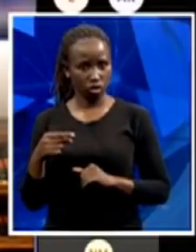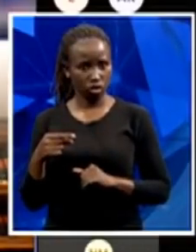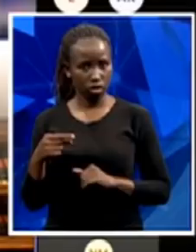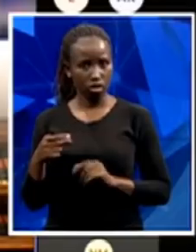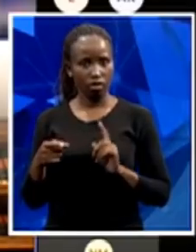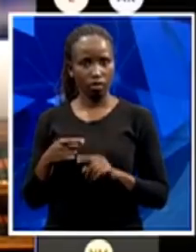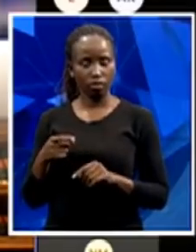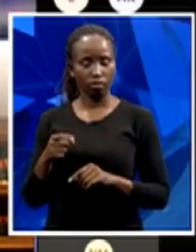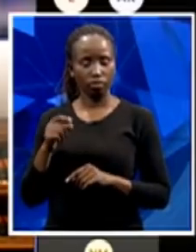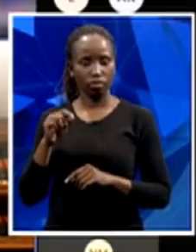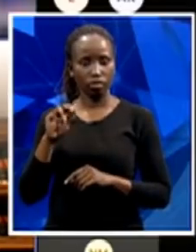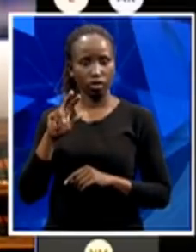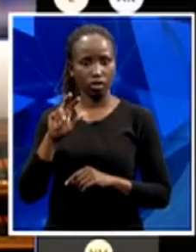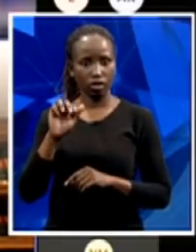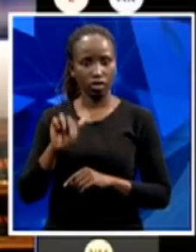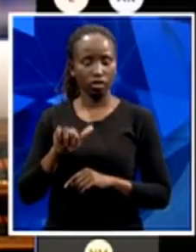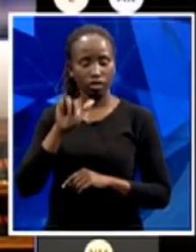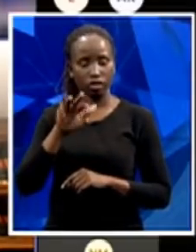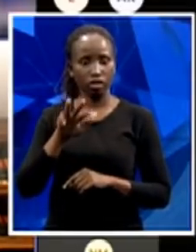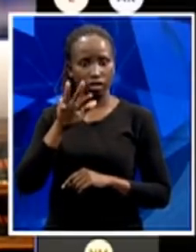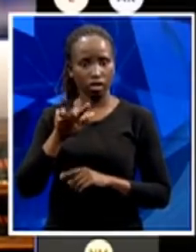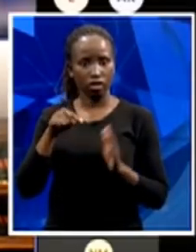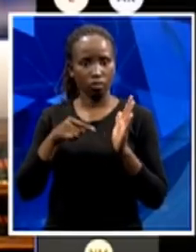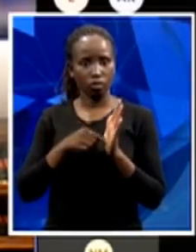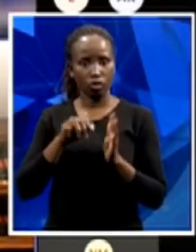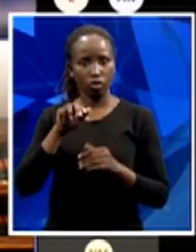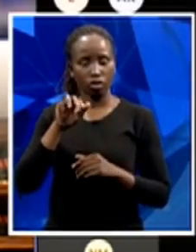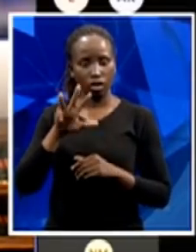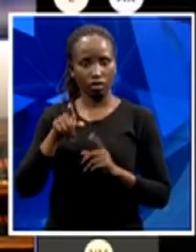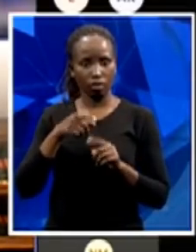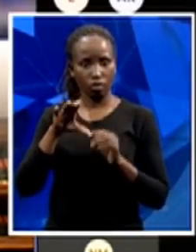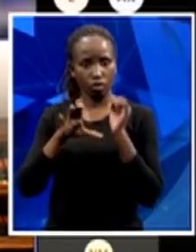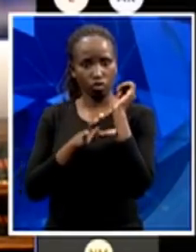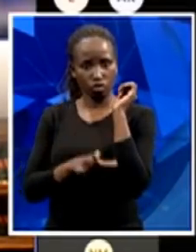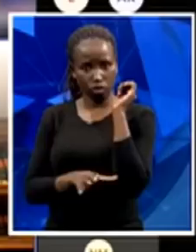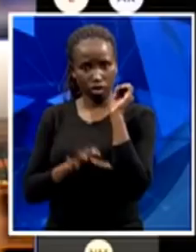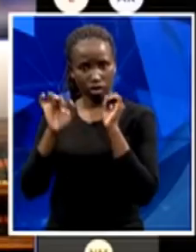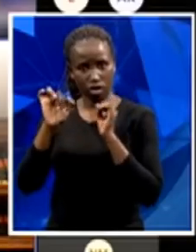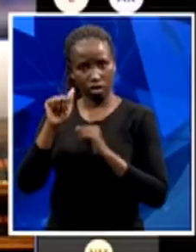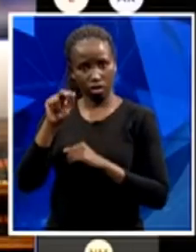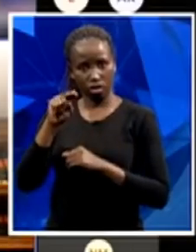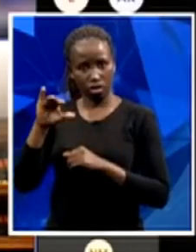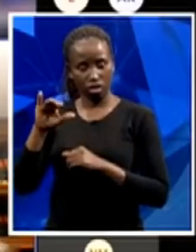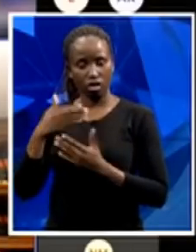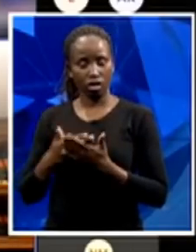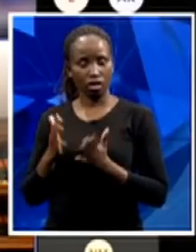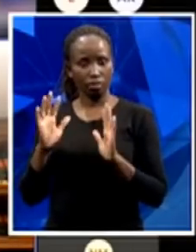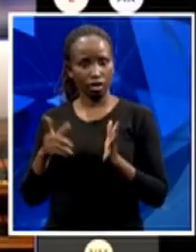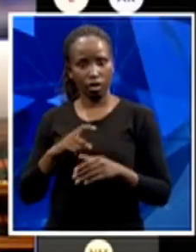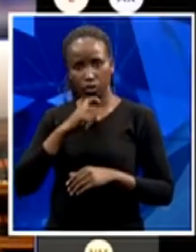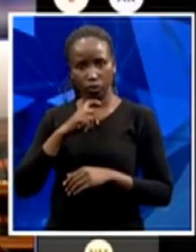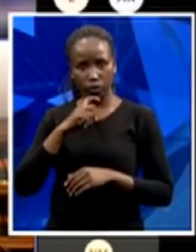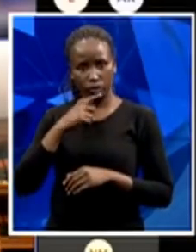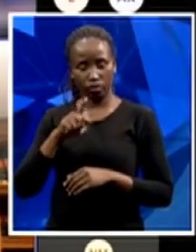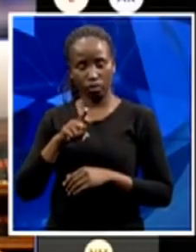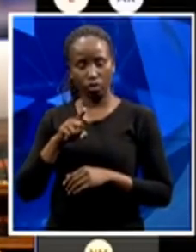16.9 of the Constitution of the ANC, would only be activated in the absence of the Secretary-General. In other words,